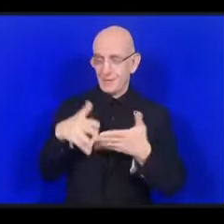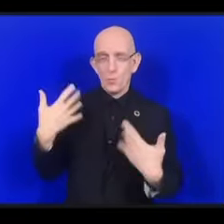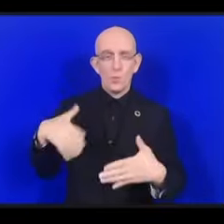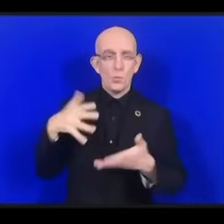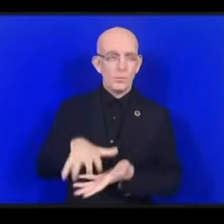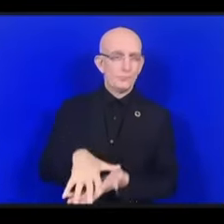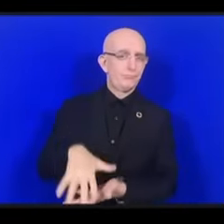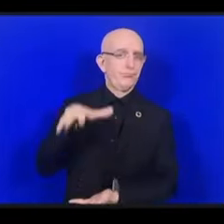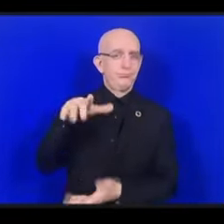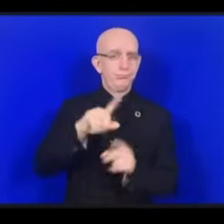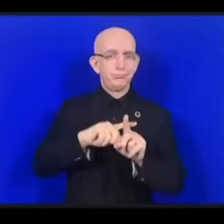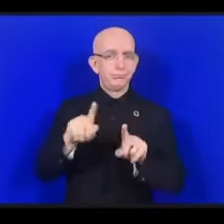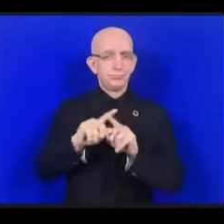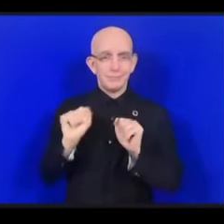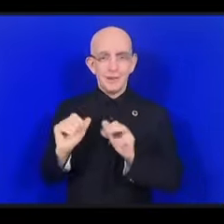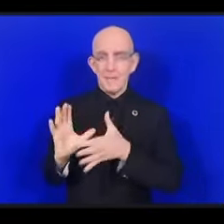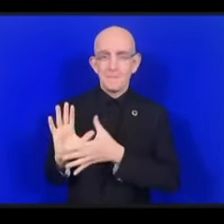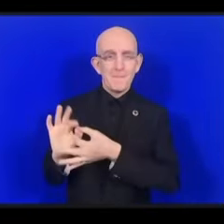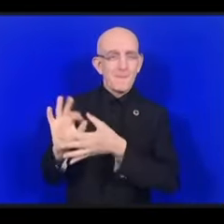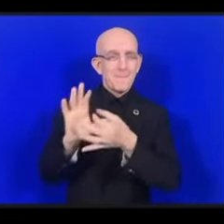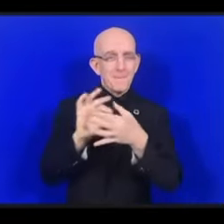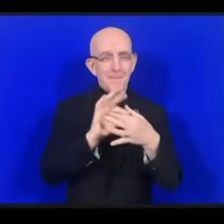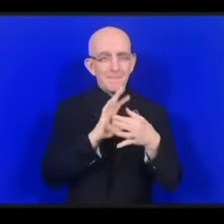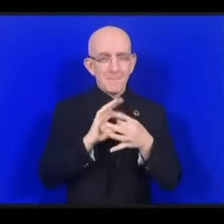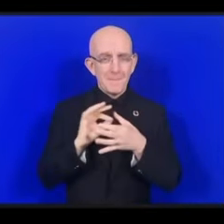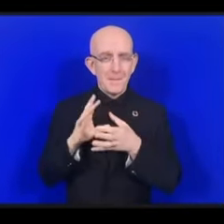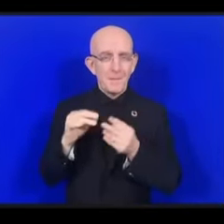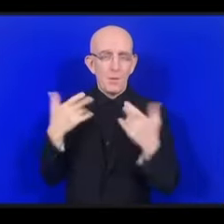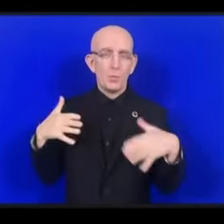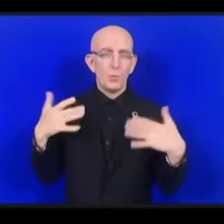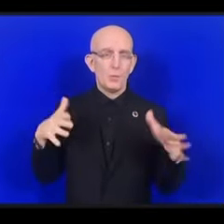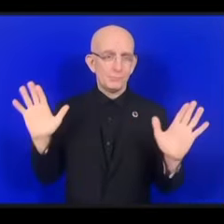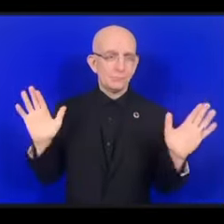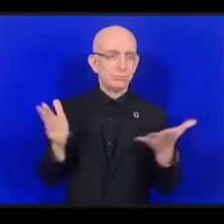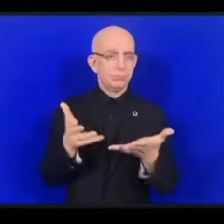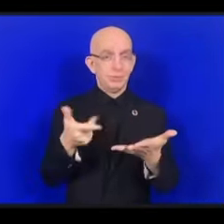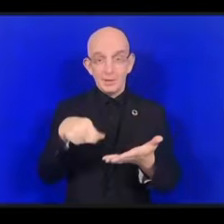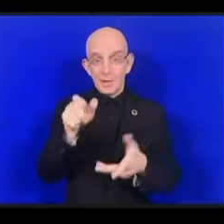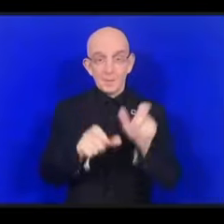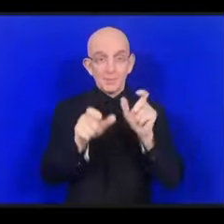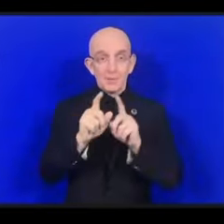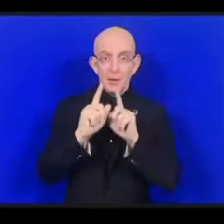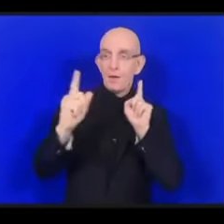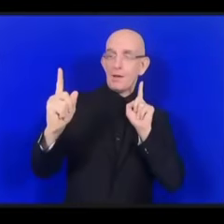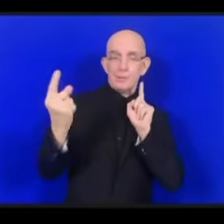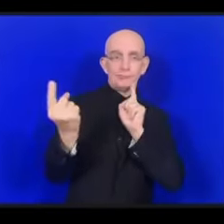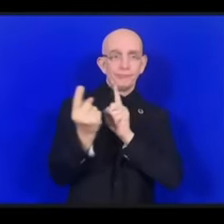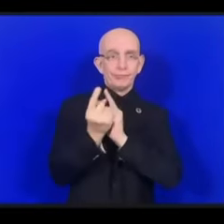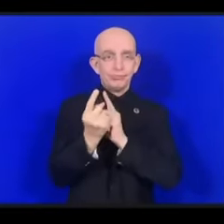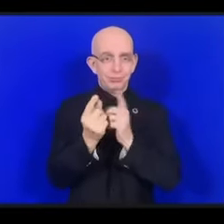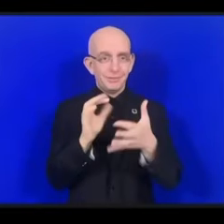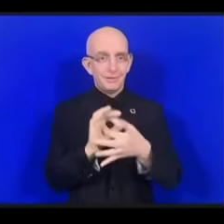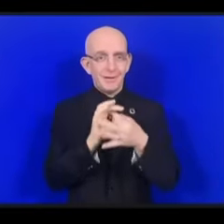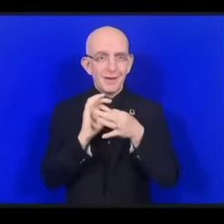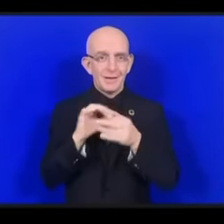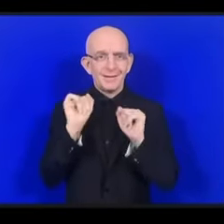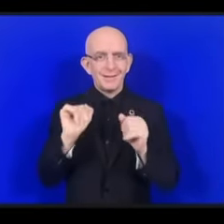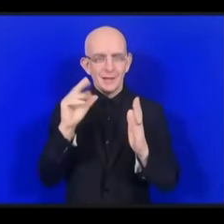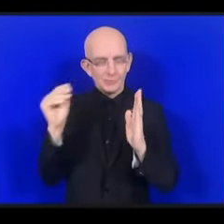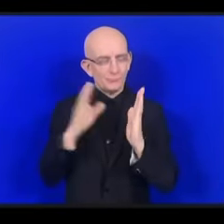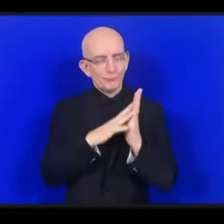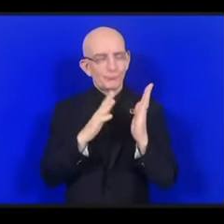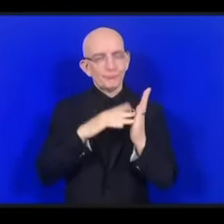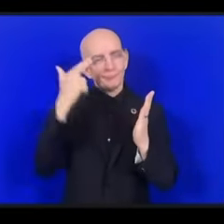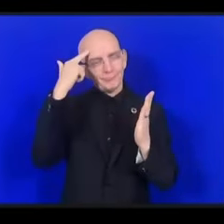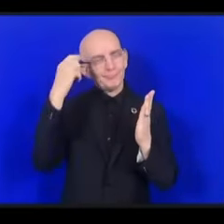between people, and ultimately shapes memorable experiences. But what lies ahead for the internet? The internet